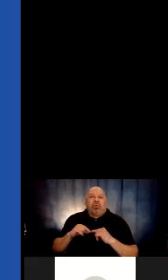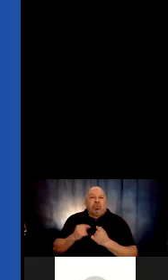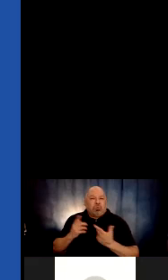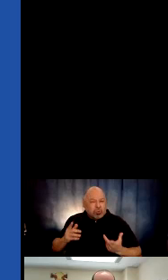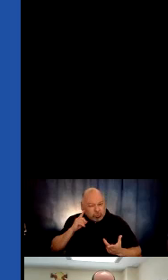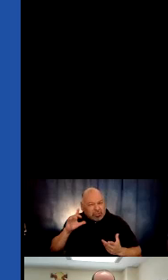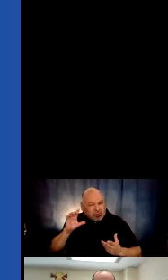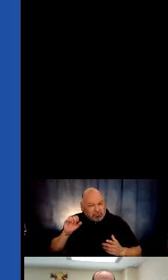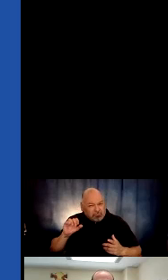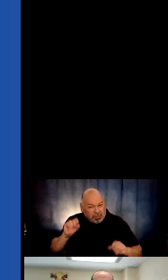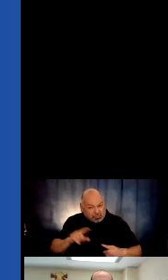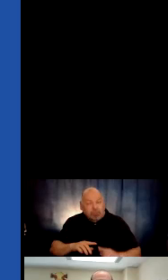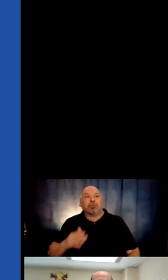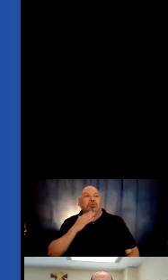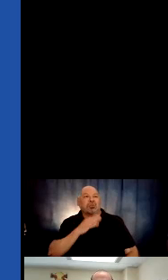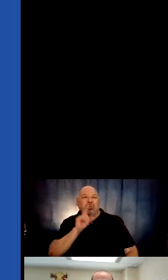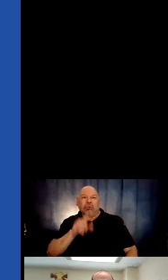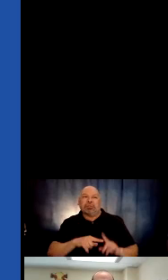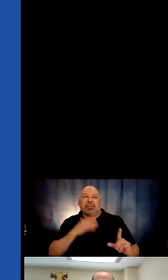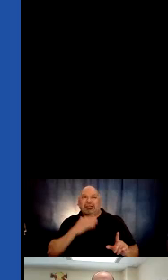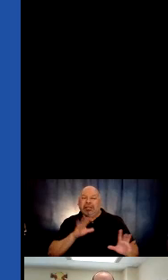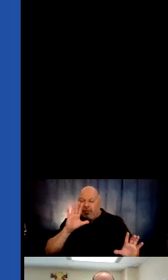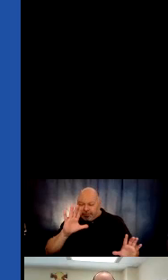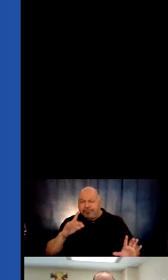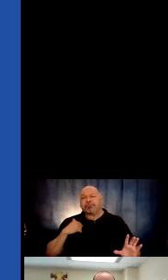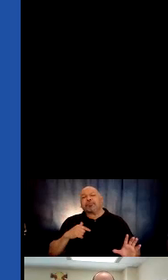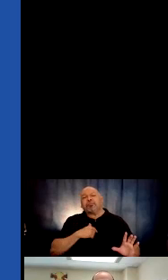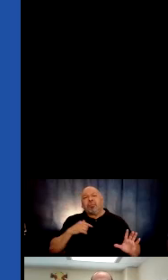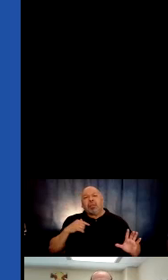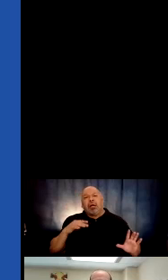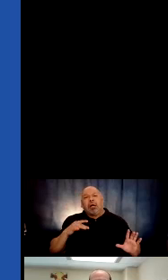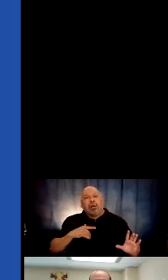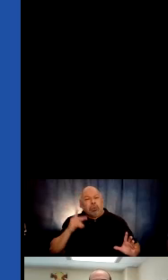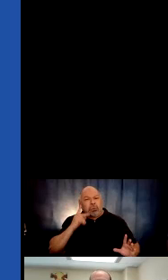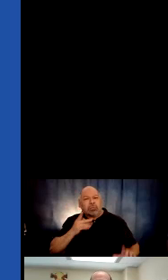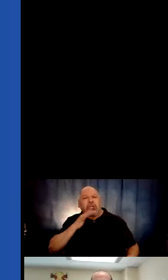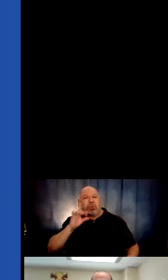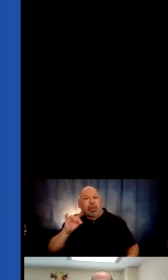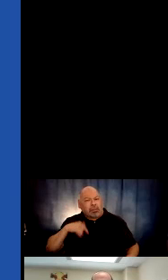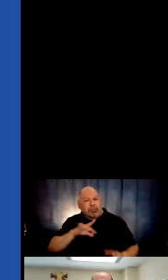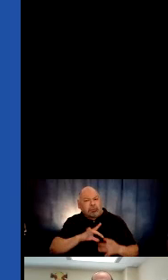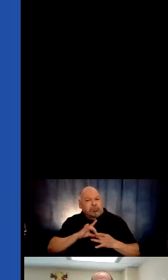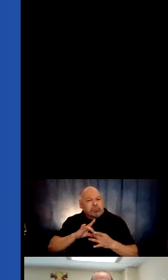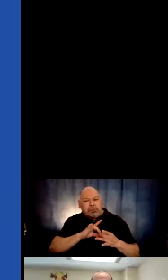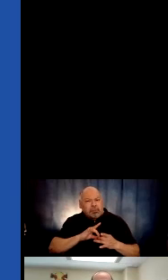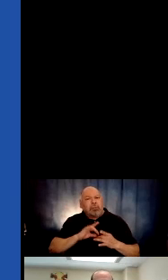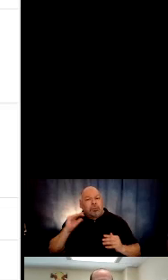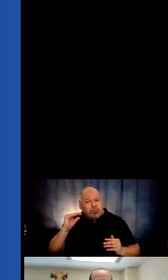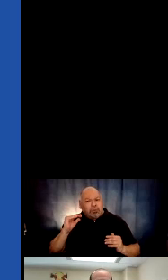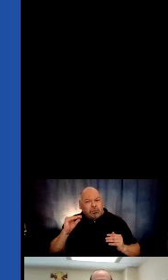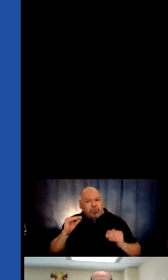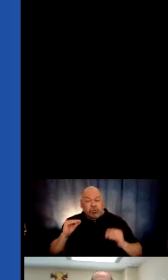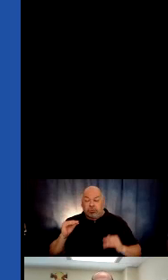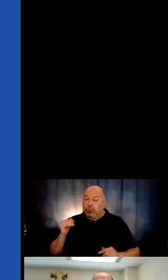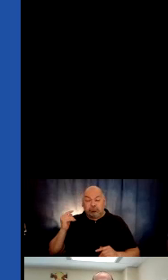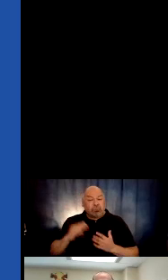It's a great question. Thank you. And we have seen Coloradans come together over the last almost year and a half